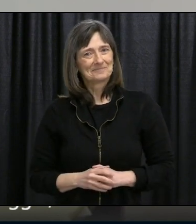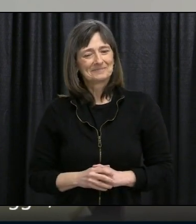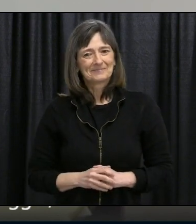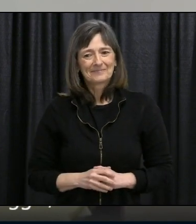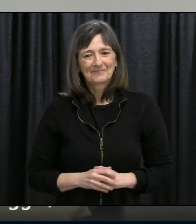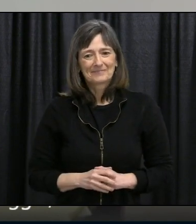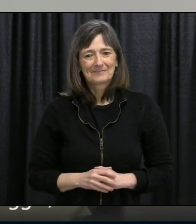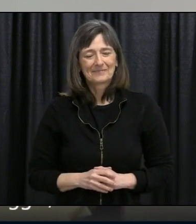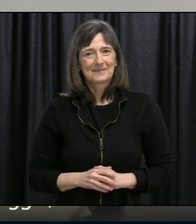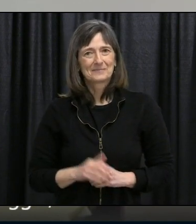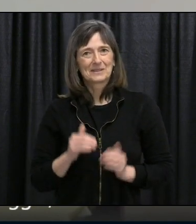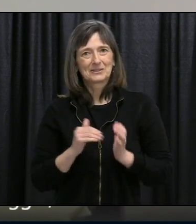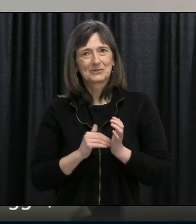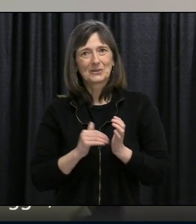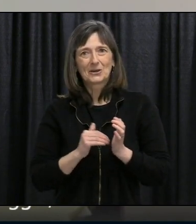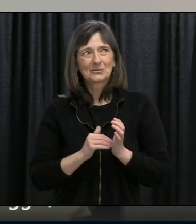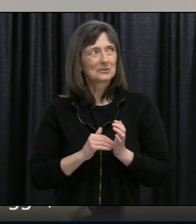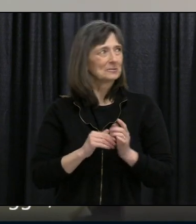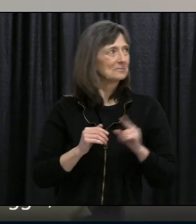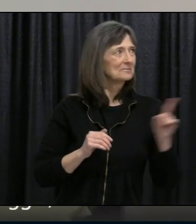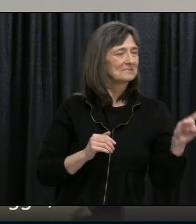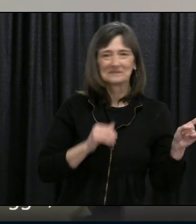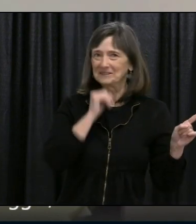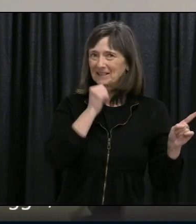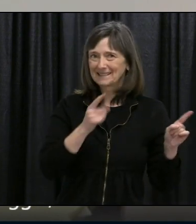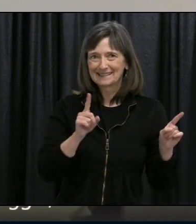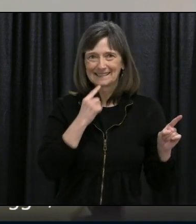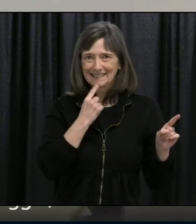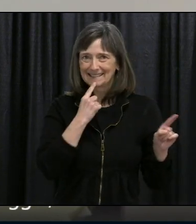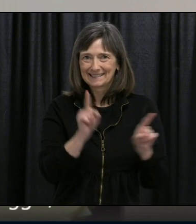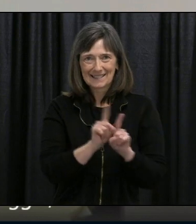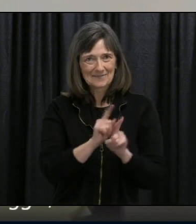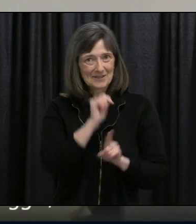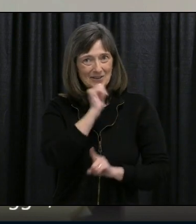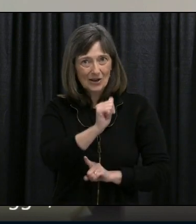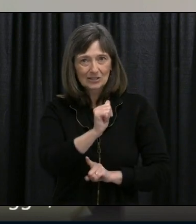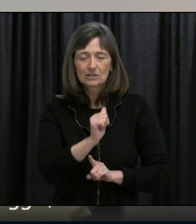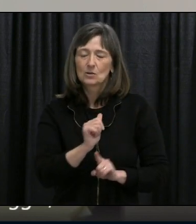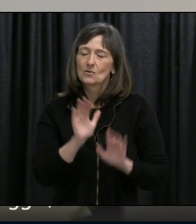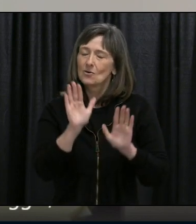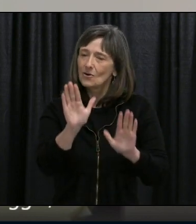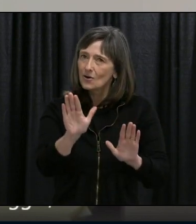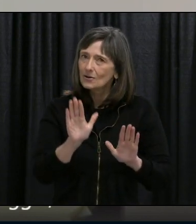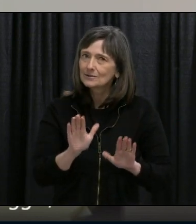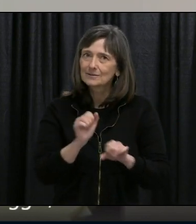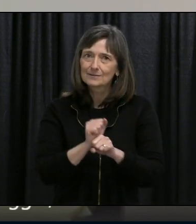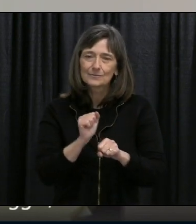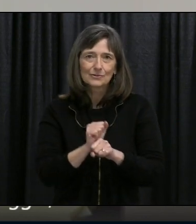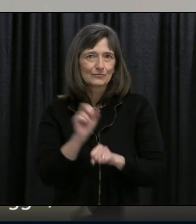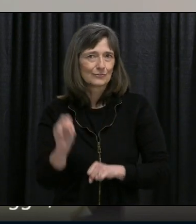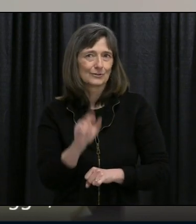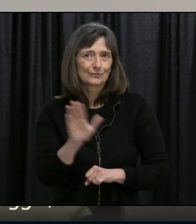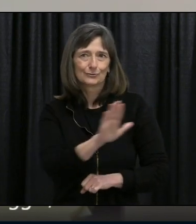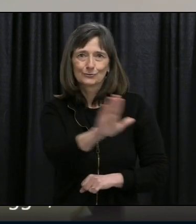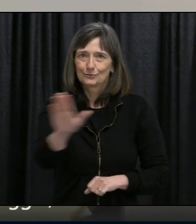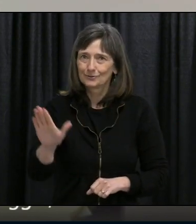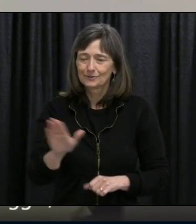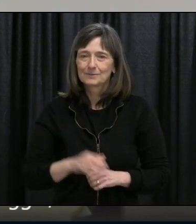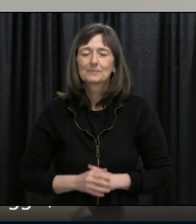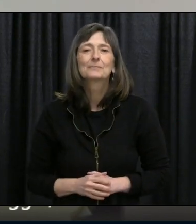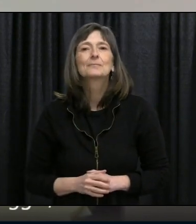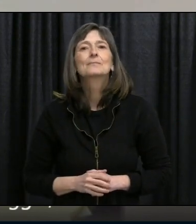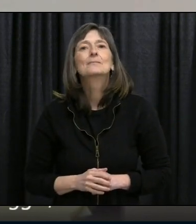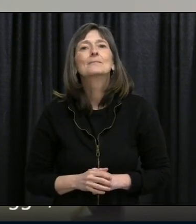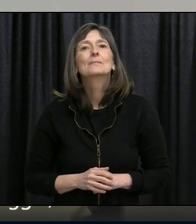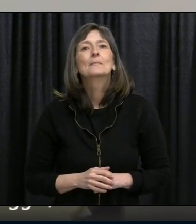from physicians. It's been really a stellar performance, I think, by Newfoundlanders and Labradorians to get